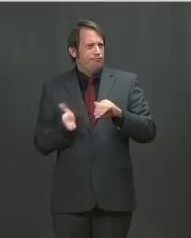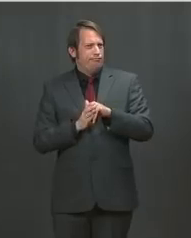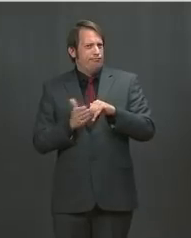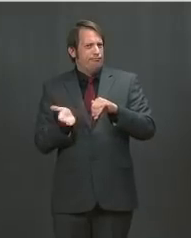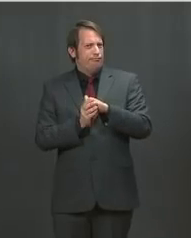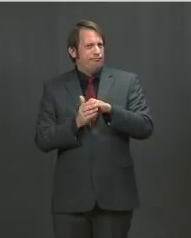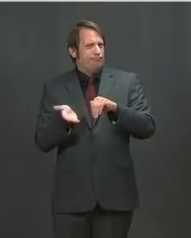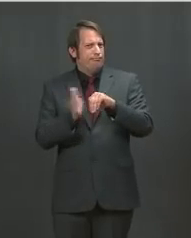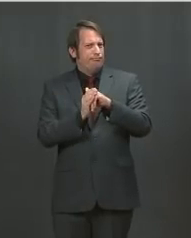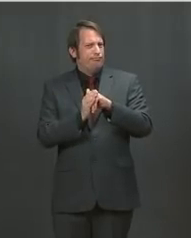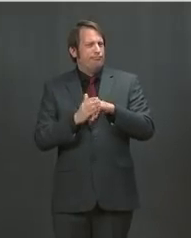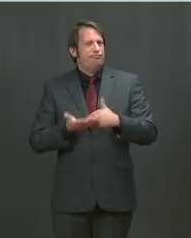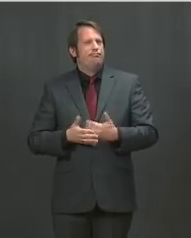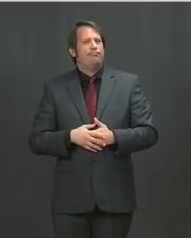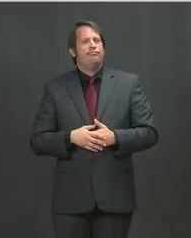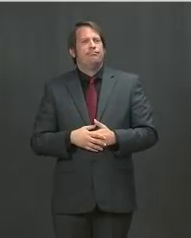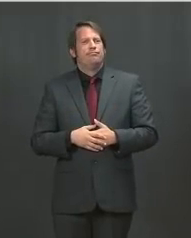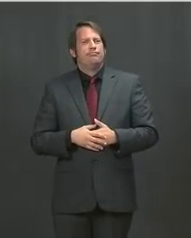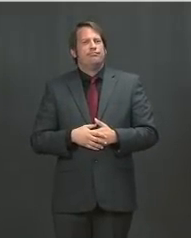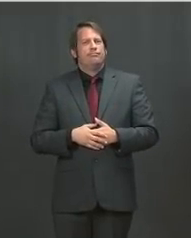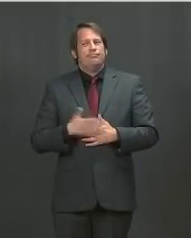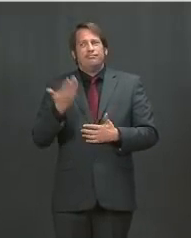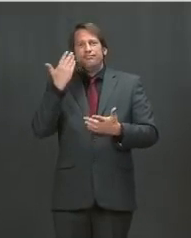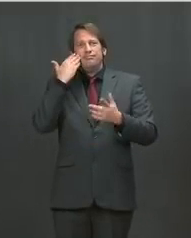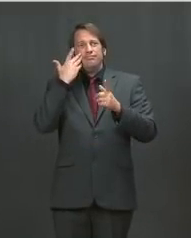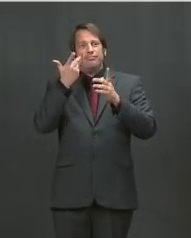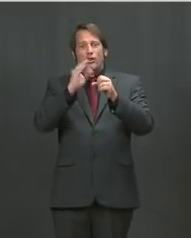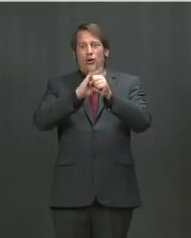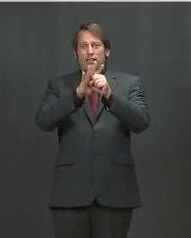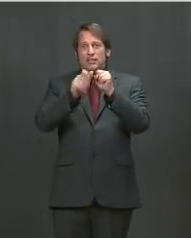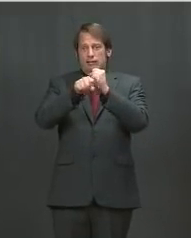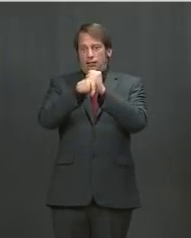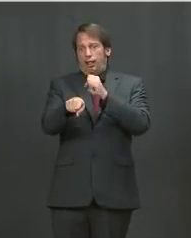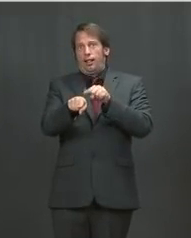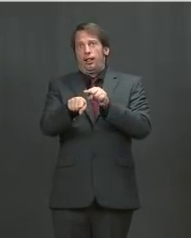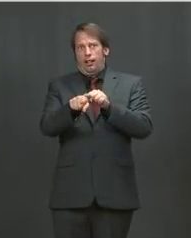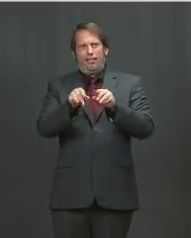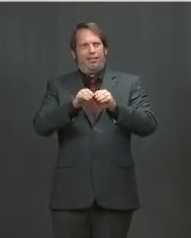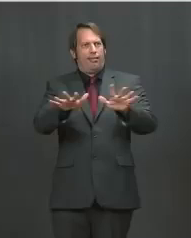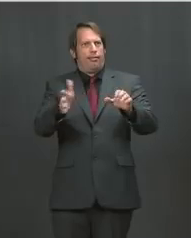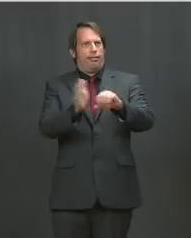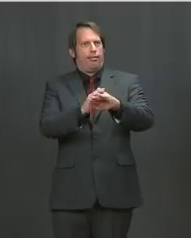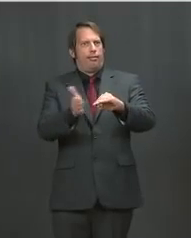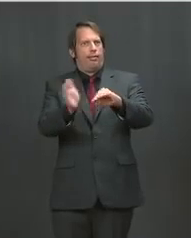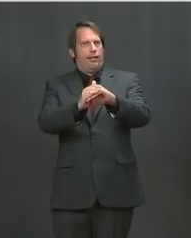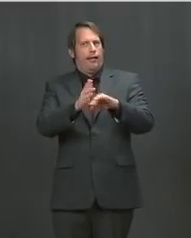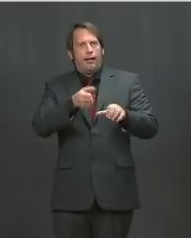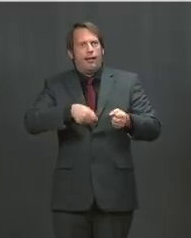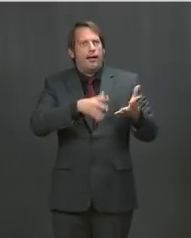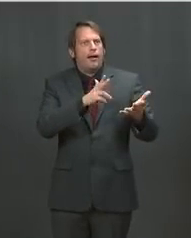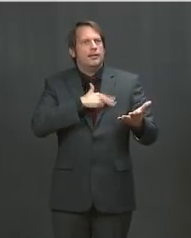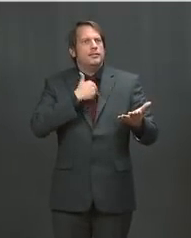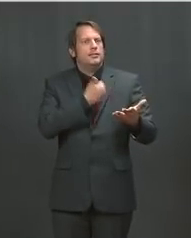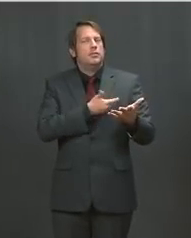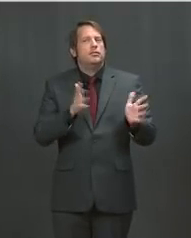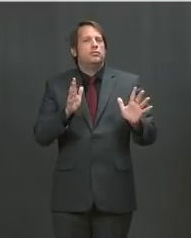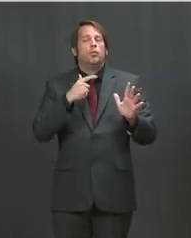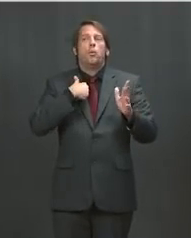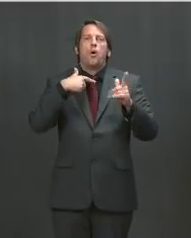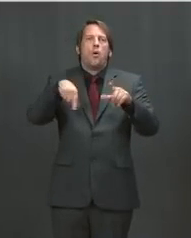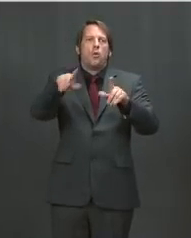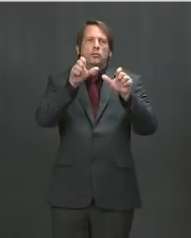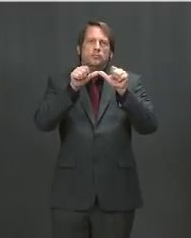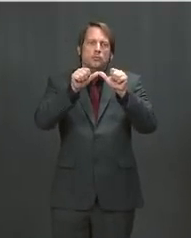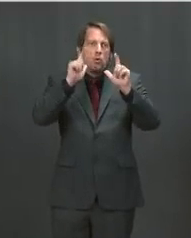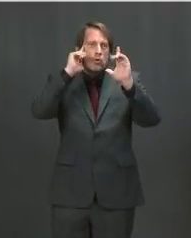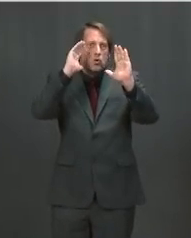reported, and increasing hospitalizations. And there is so much reason for so much hope. Thank you. I'll now turn things over to